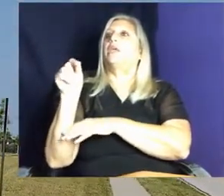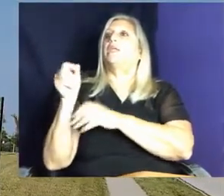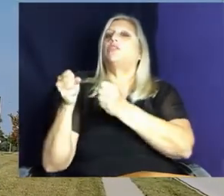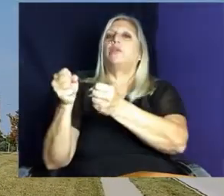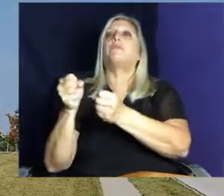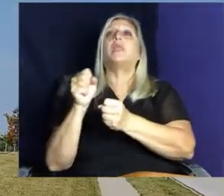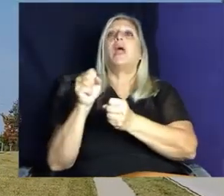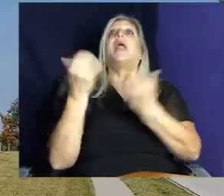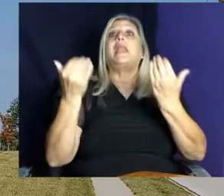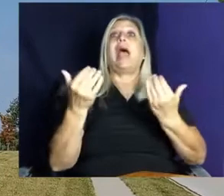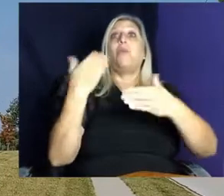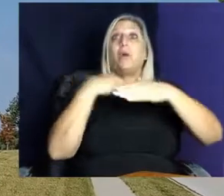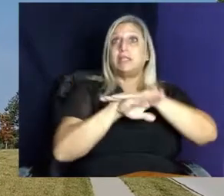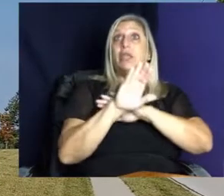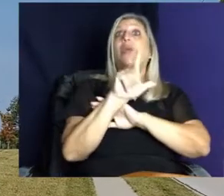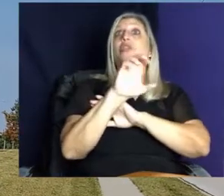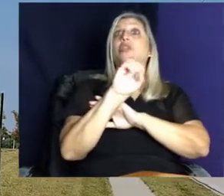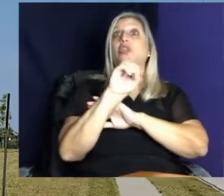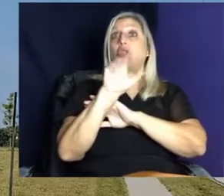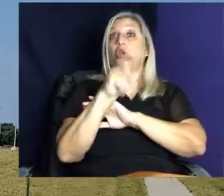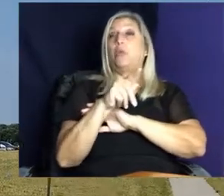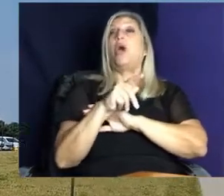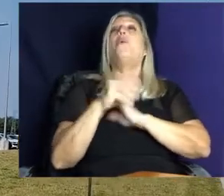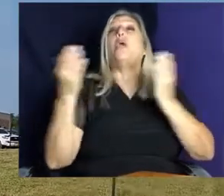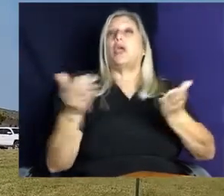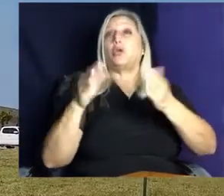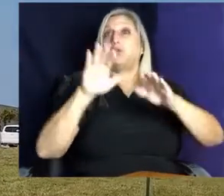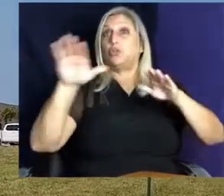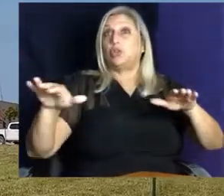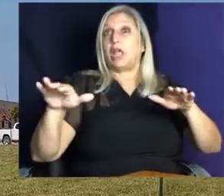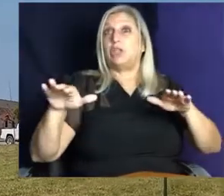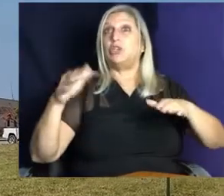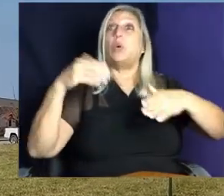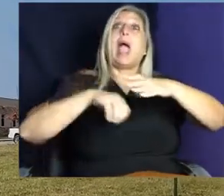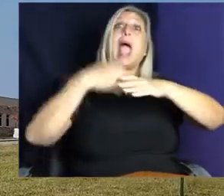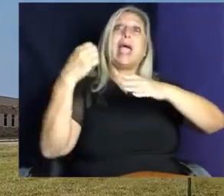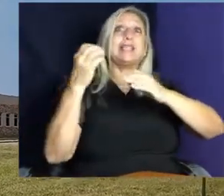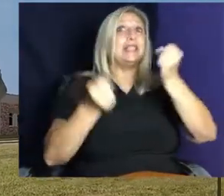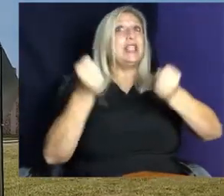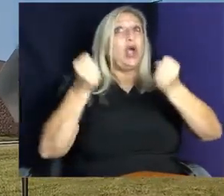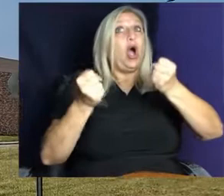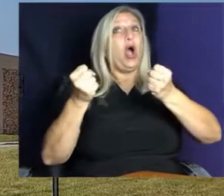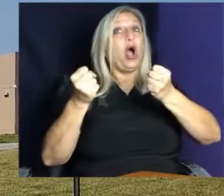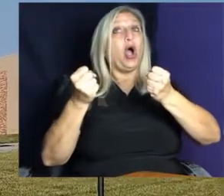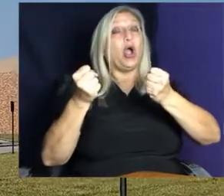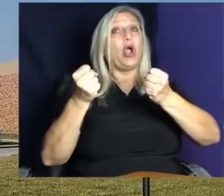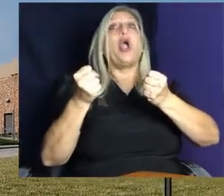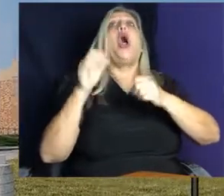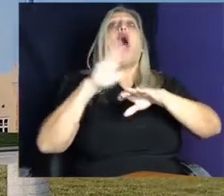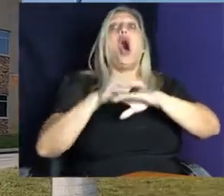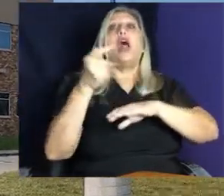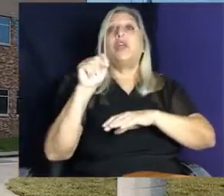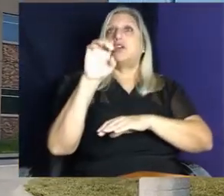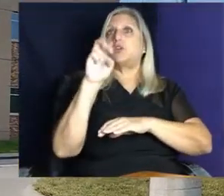encouraged to exit the vehicle wherever they are in the loop, on the curb side. So your child will need to get out on